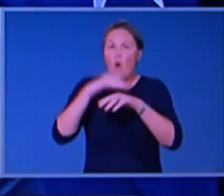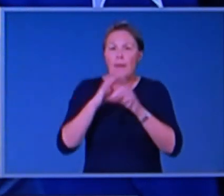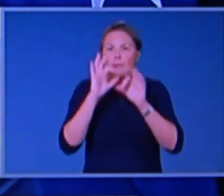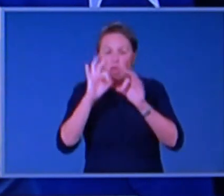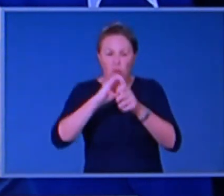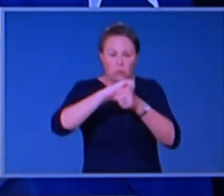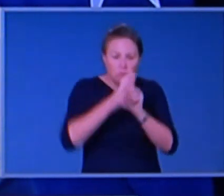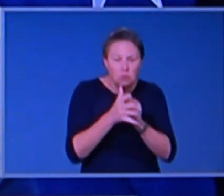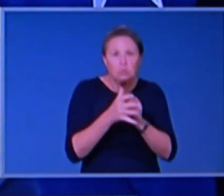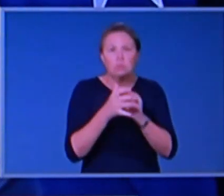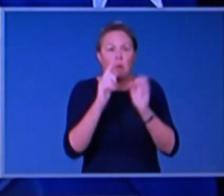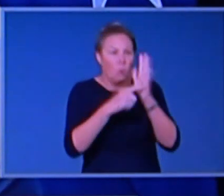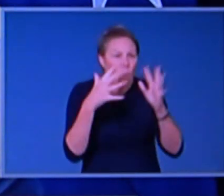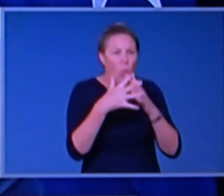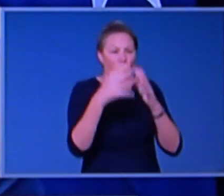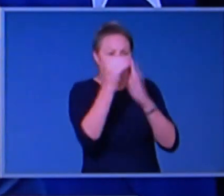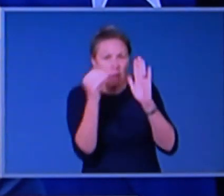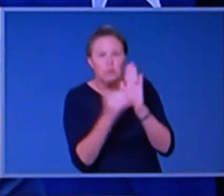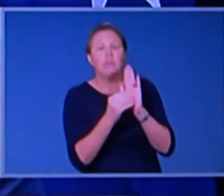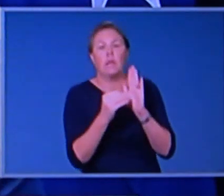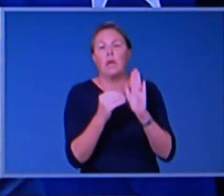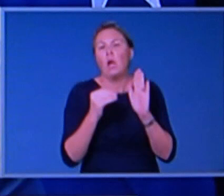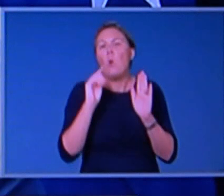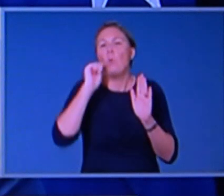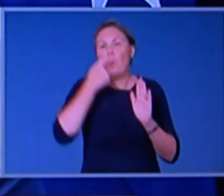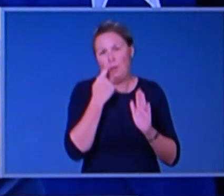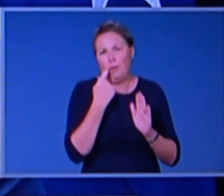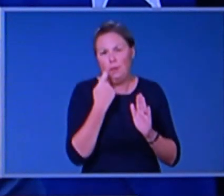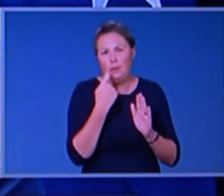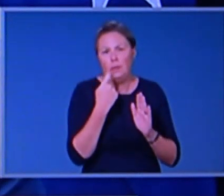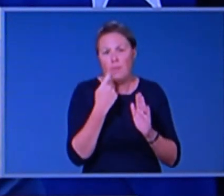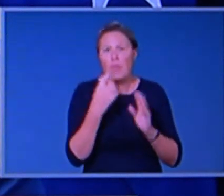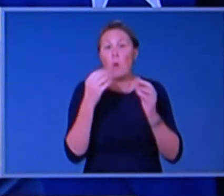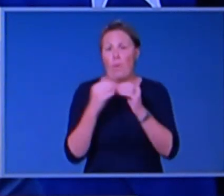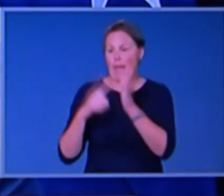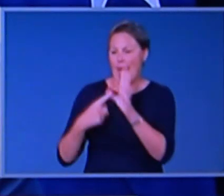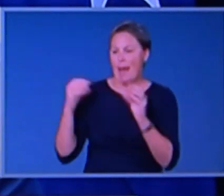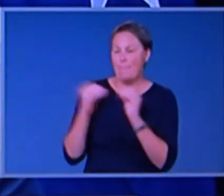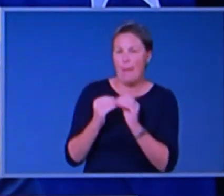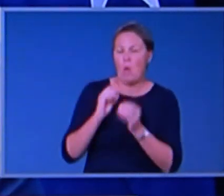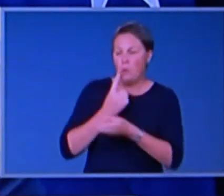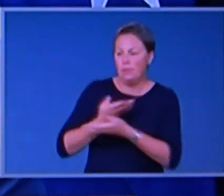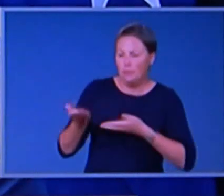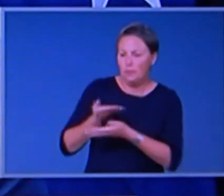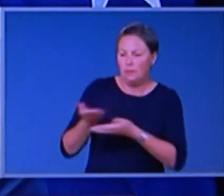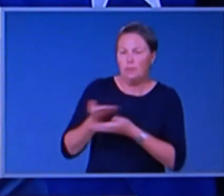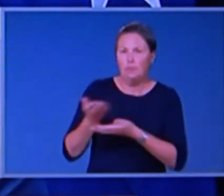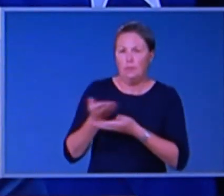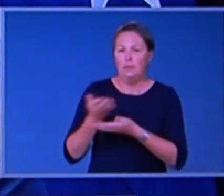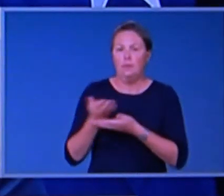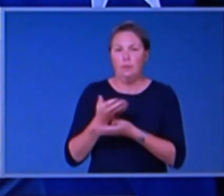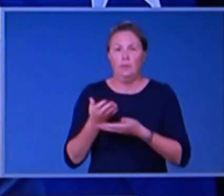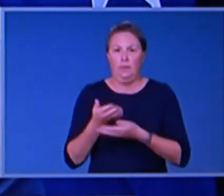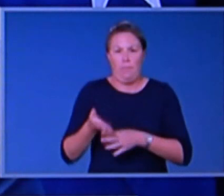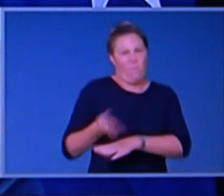and those COVID-related bills we would seek to work through with the opposition in advance before we come back to the Parliament that week. Of